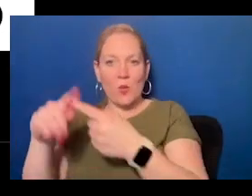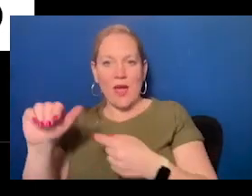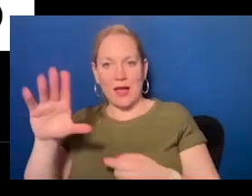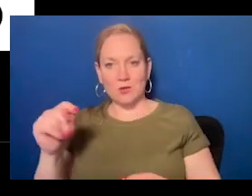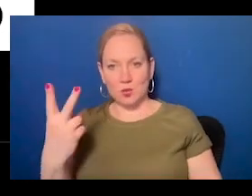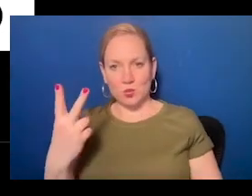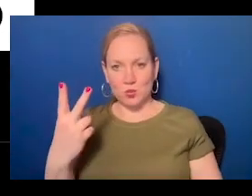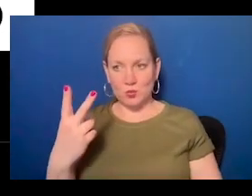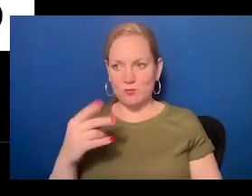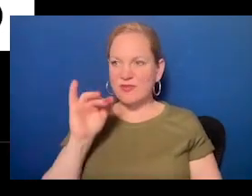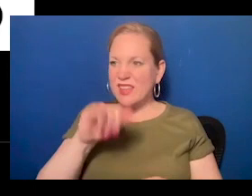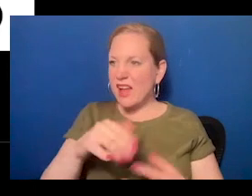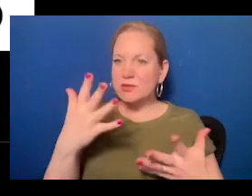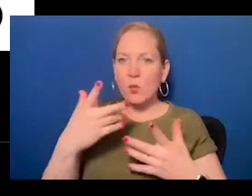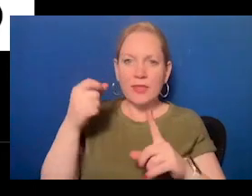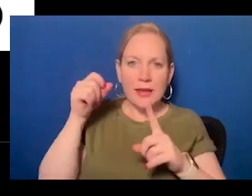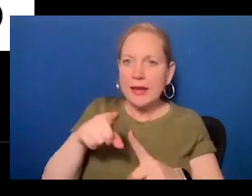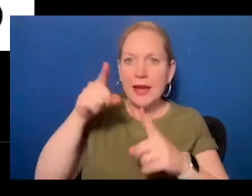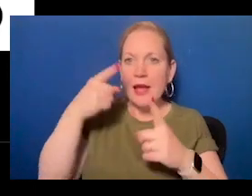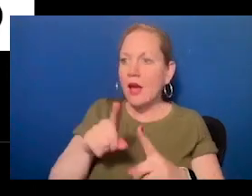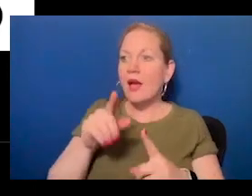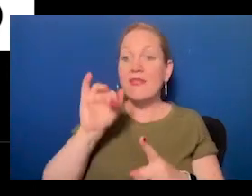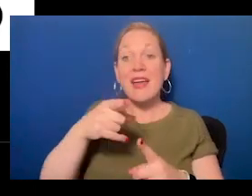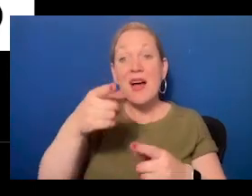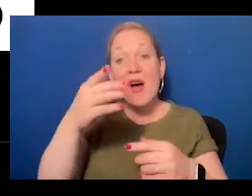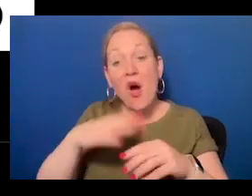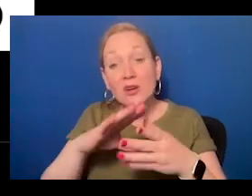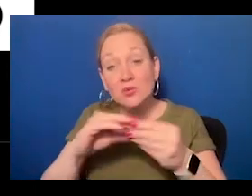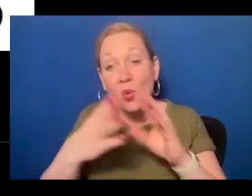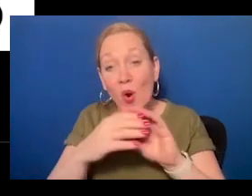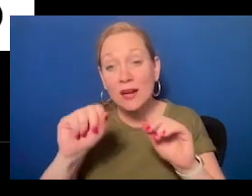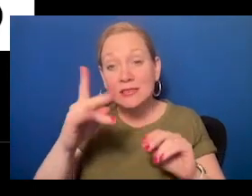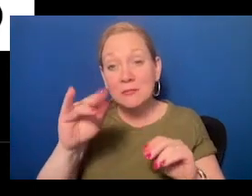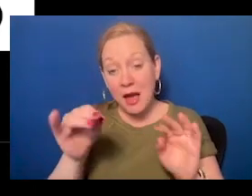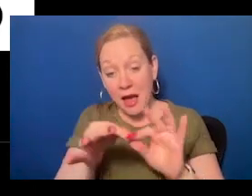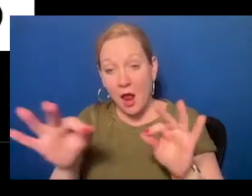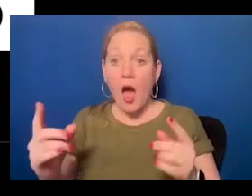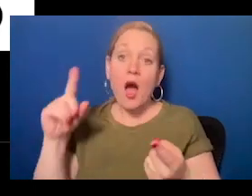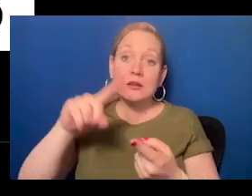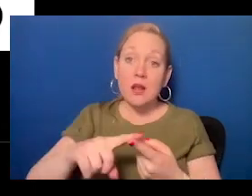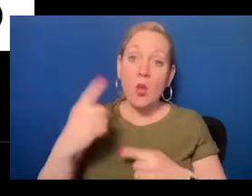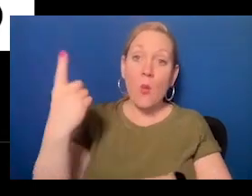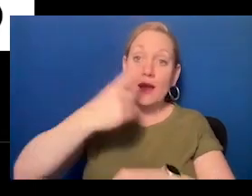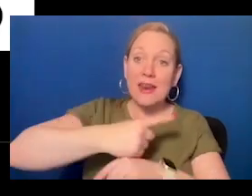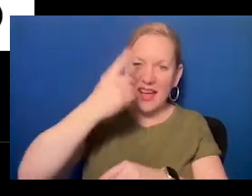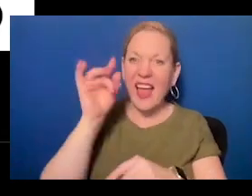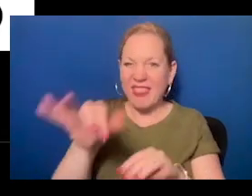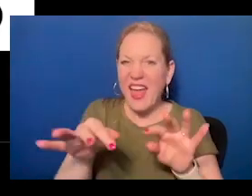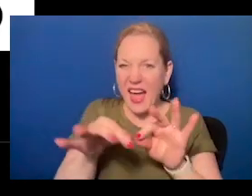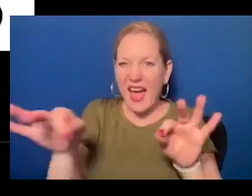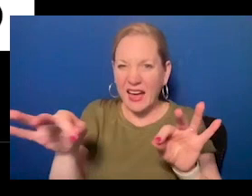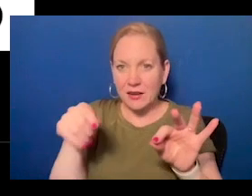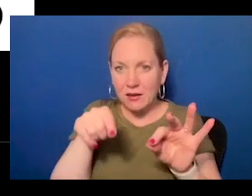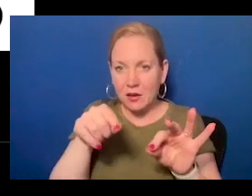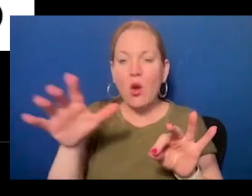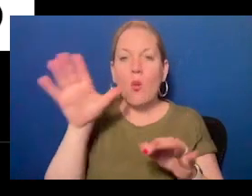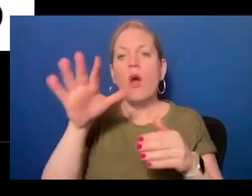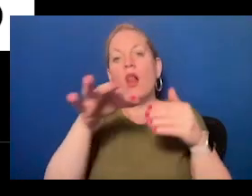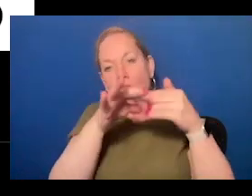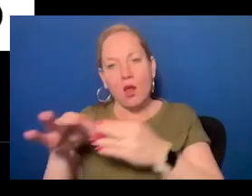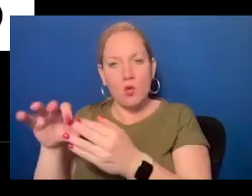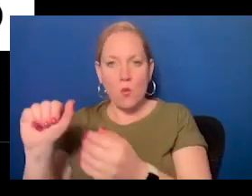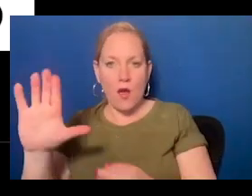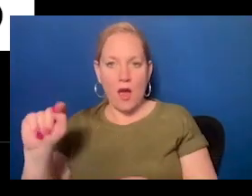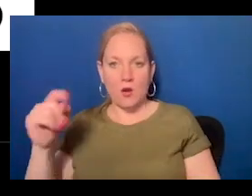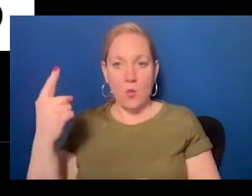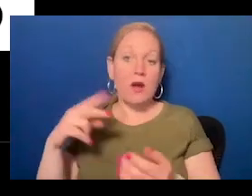which is called the Inciting Incident. In the story spine, it's that part where it's the until one day. It's the moment where either the